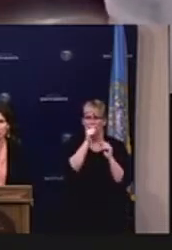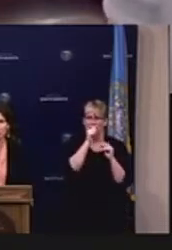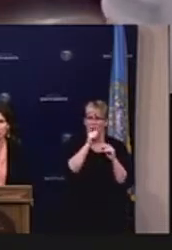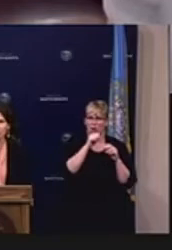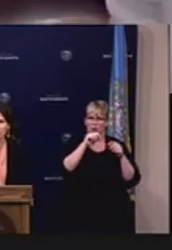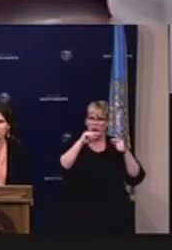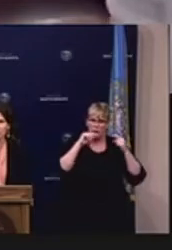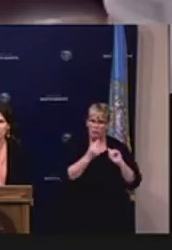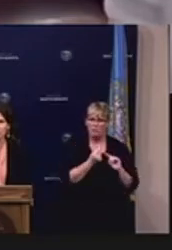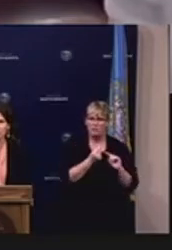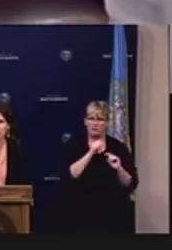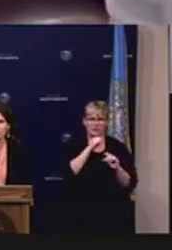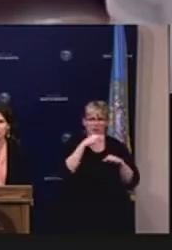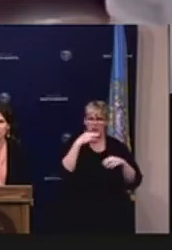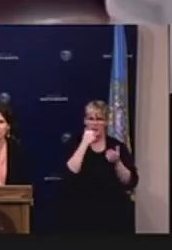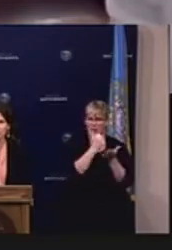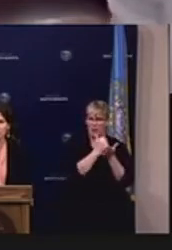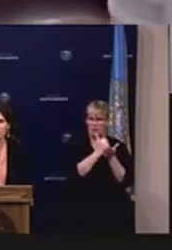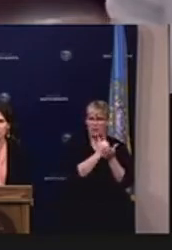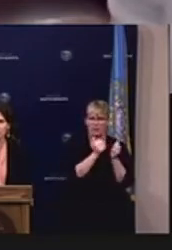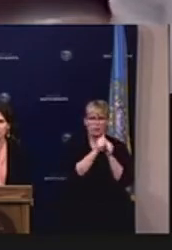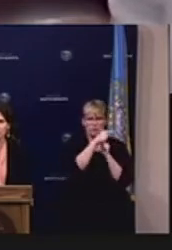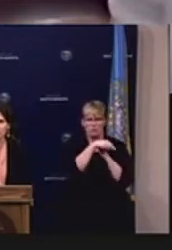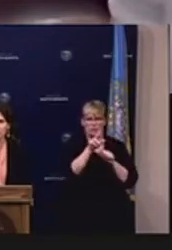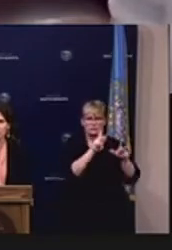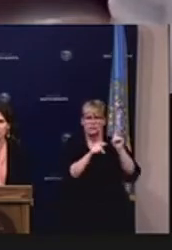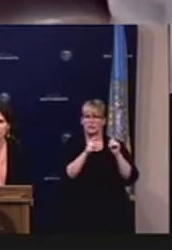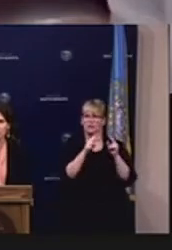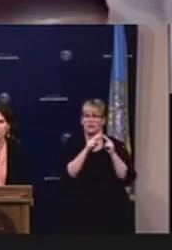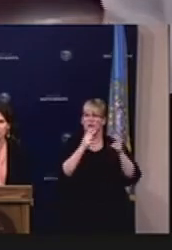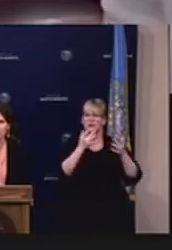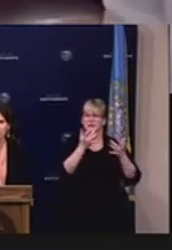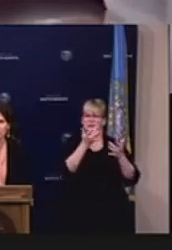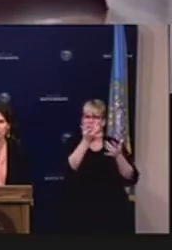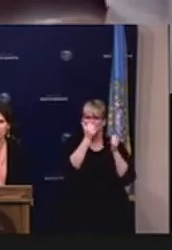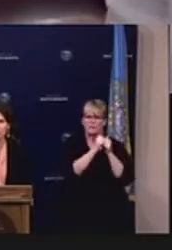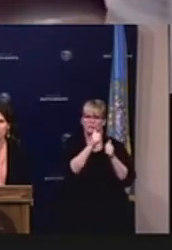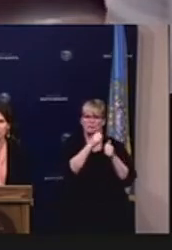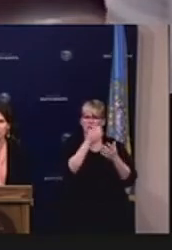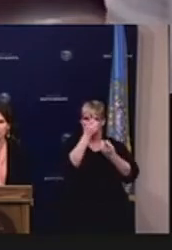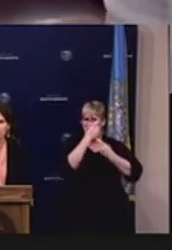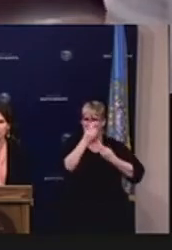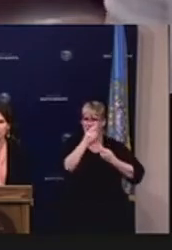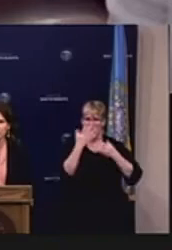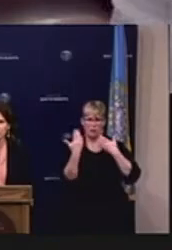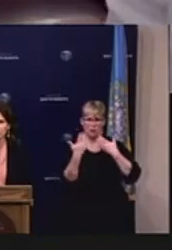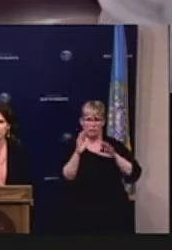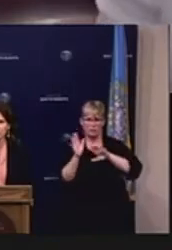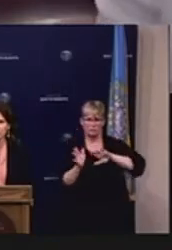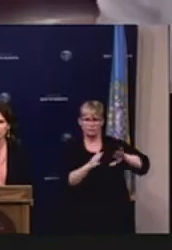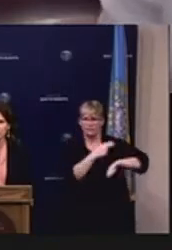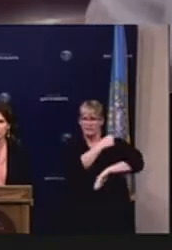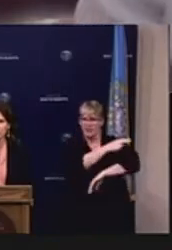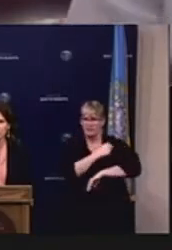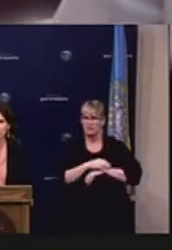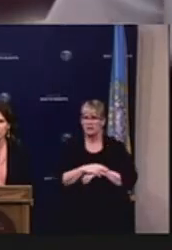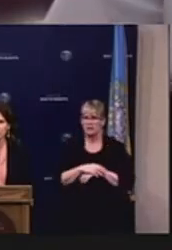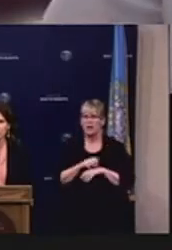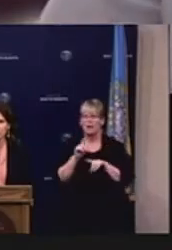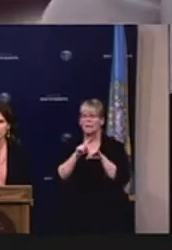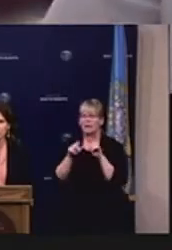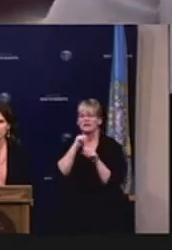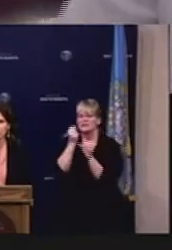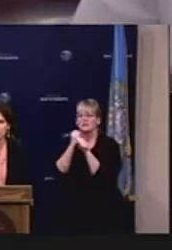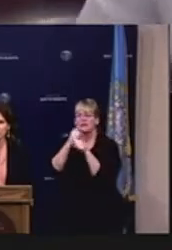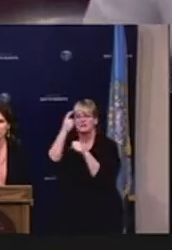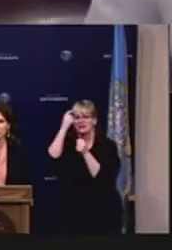been on those individuals that are very sick with the disease and are in the hospital. The mechanism of action of hydroxychloroquine really doesn't make sense in